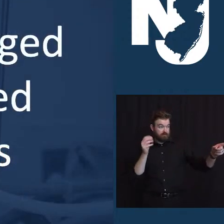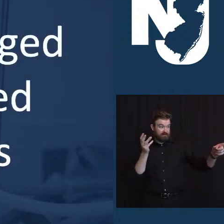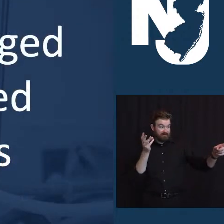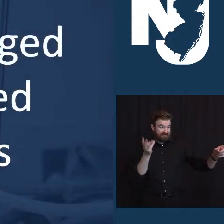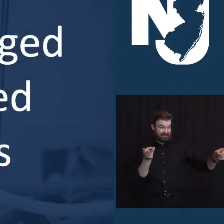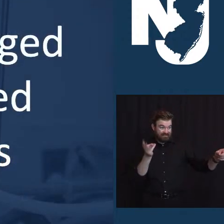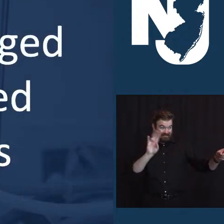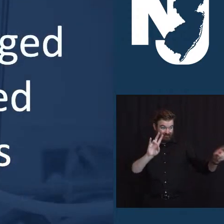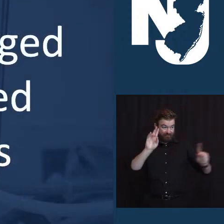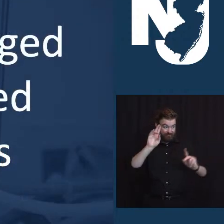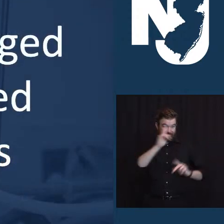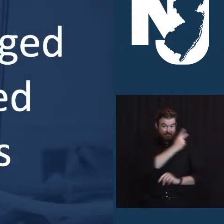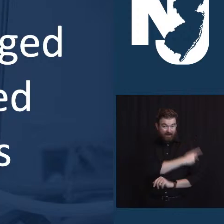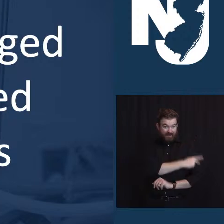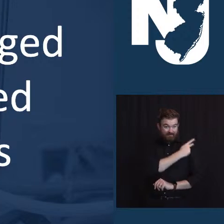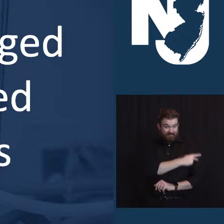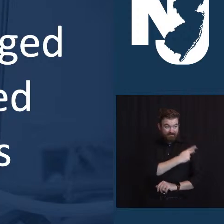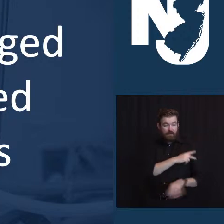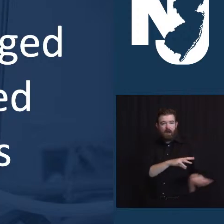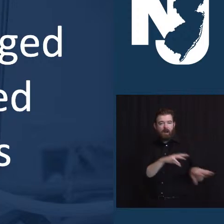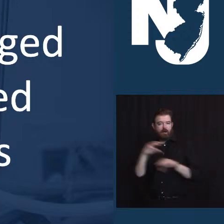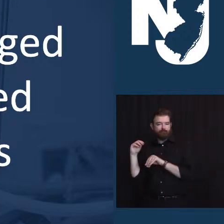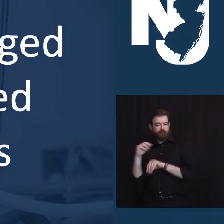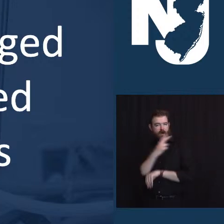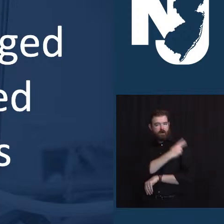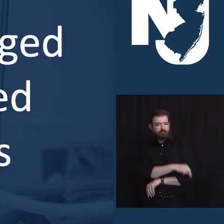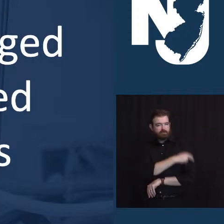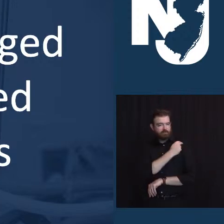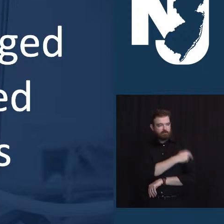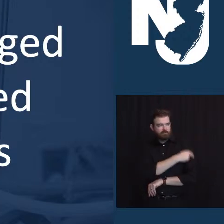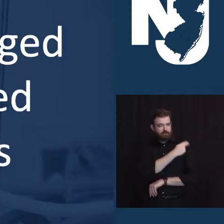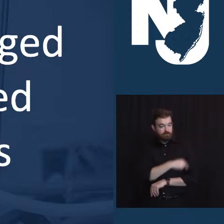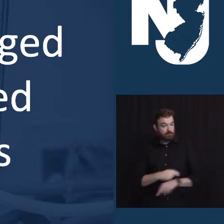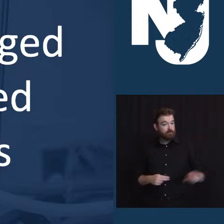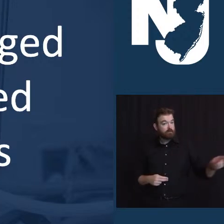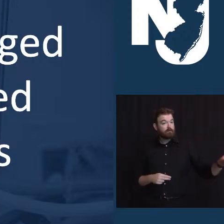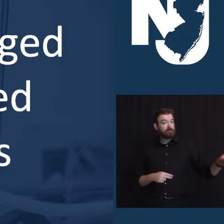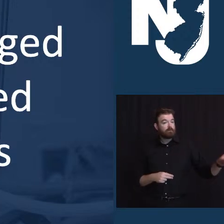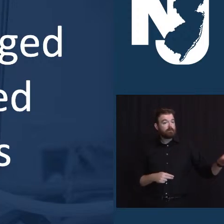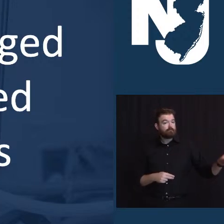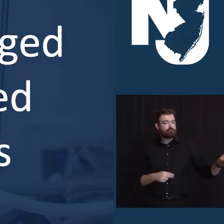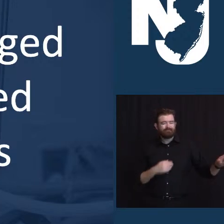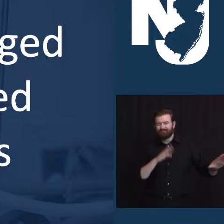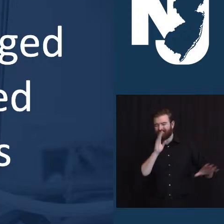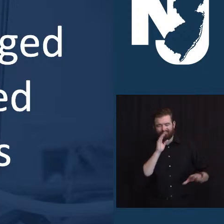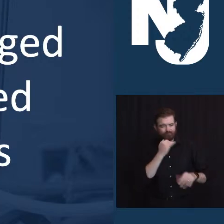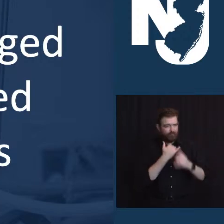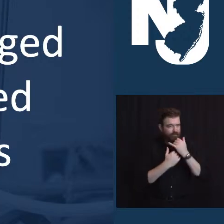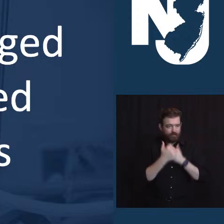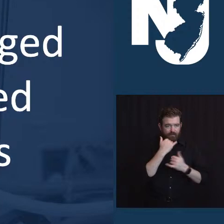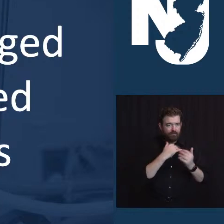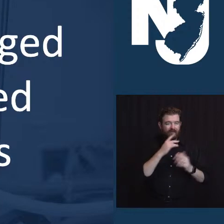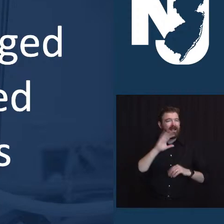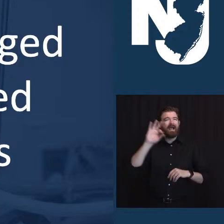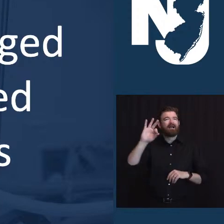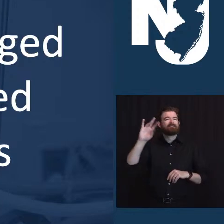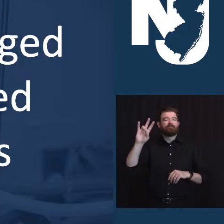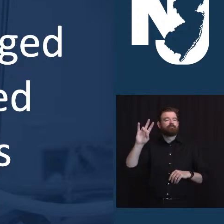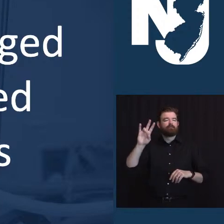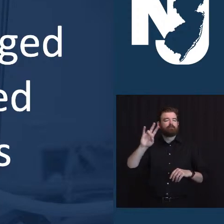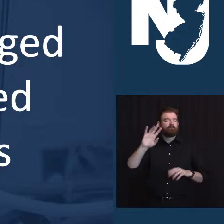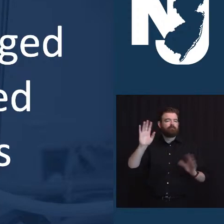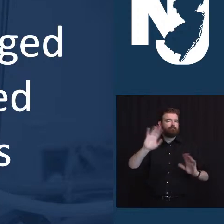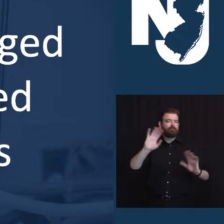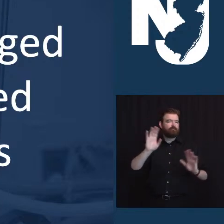out, 67, I said 55, it's not, I think I've got 97, hold on a second,